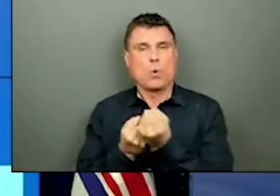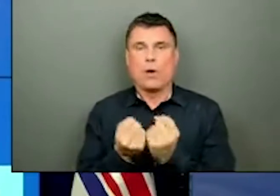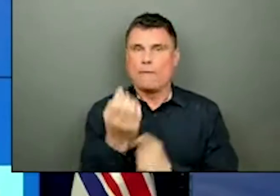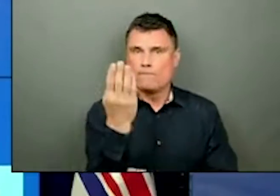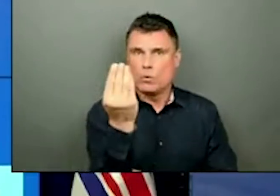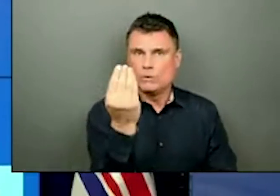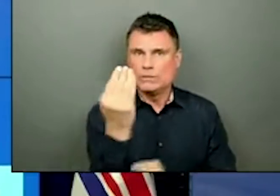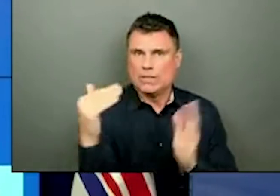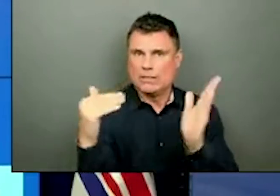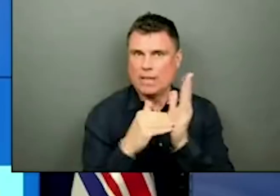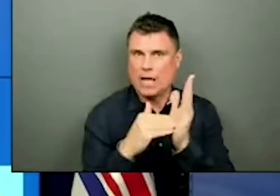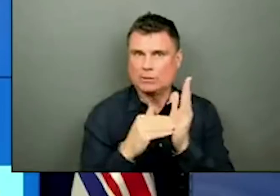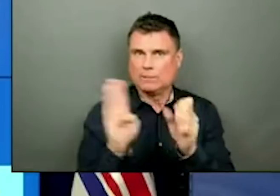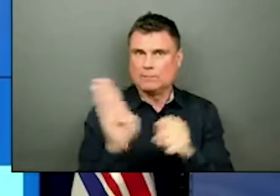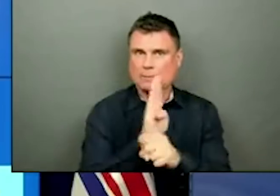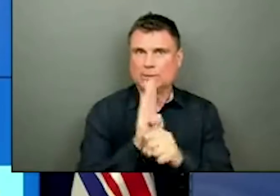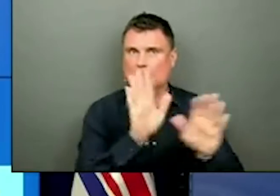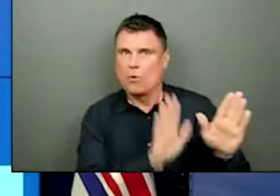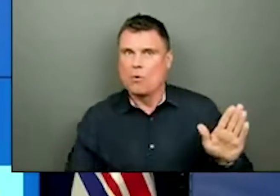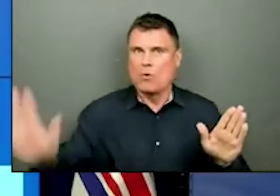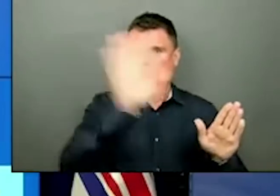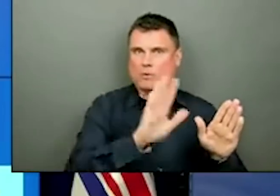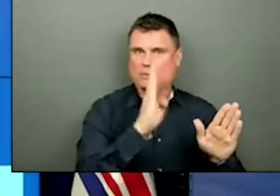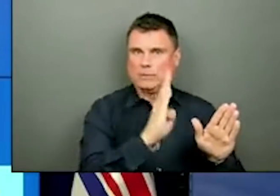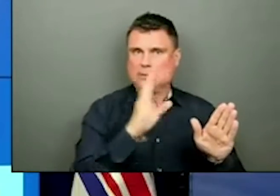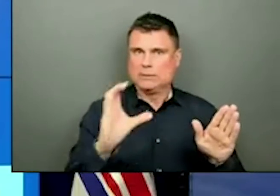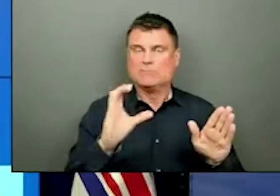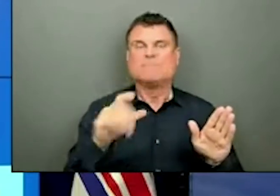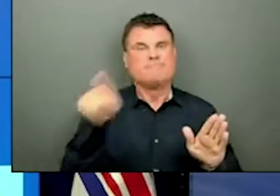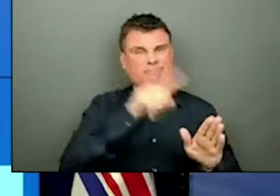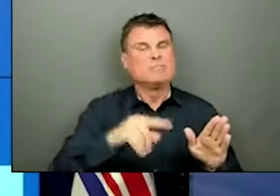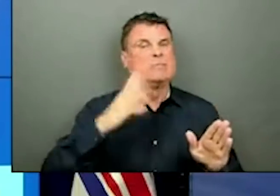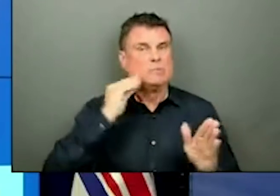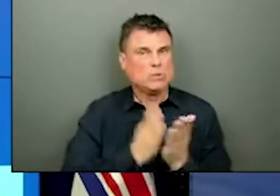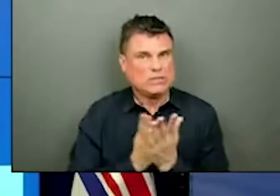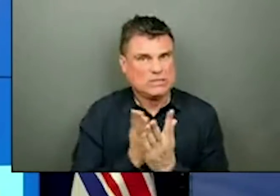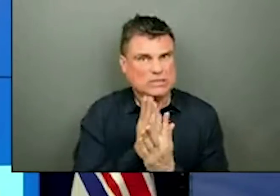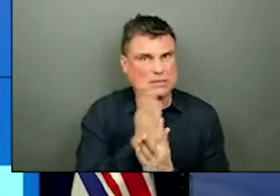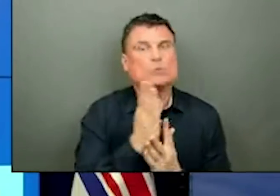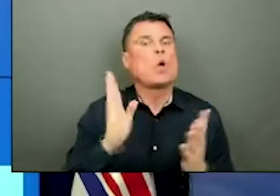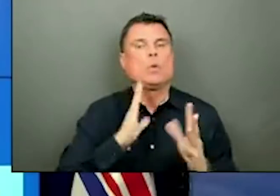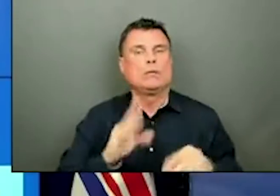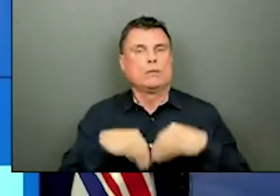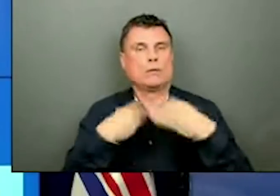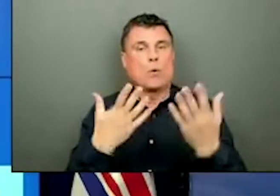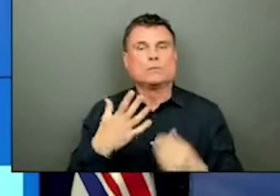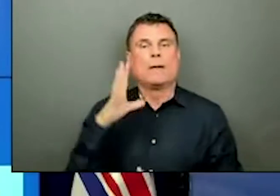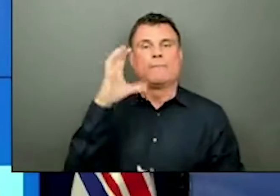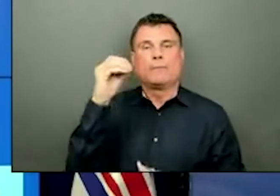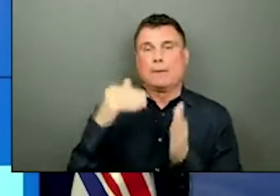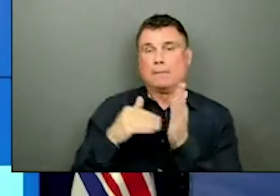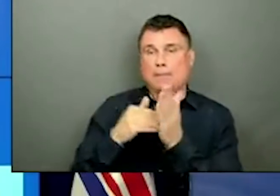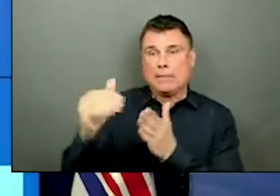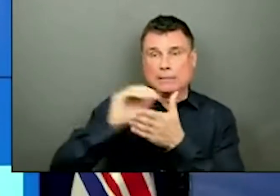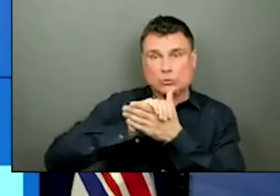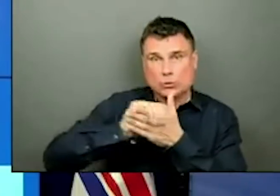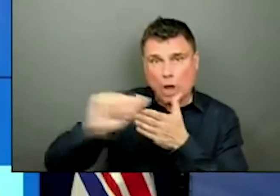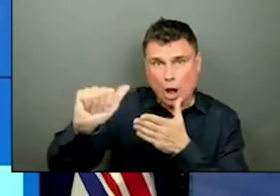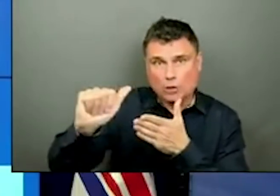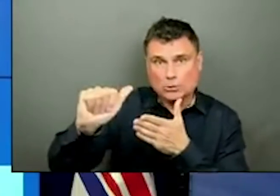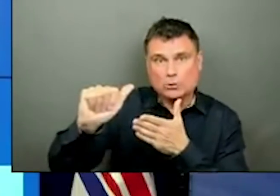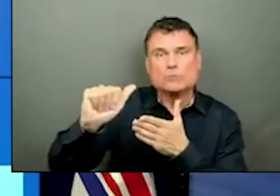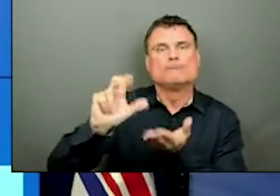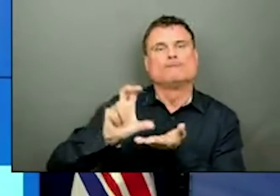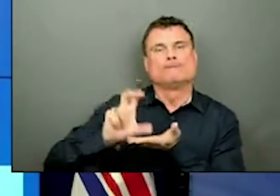been impacted, we are establishing a $50 million circuit breaker business relief grant. I want